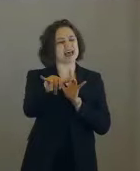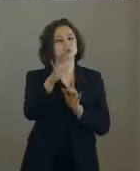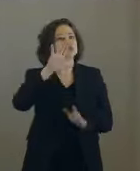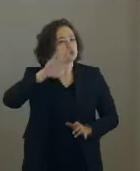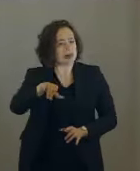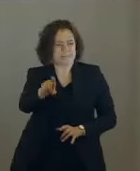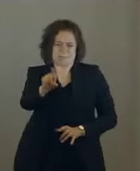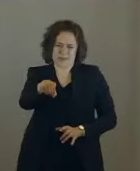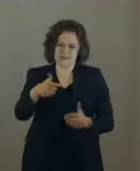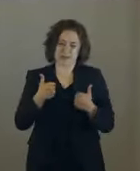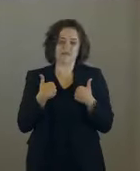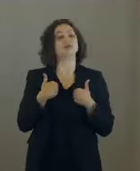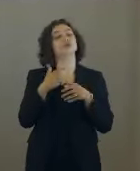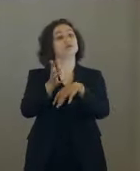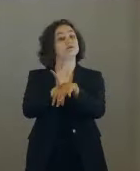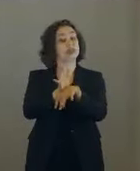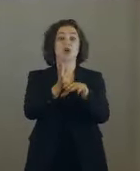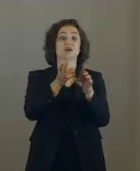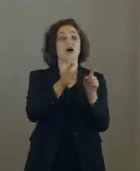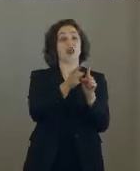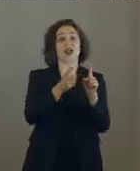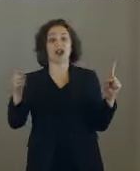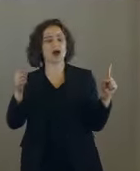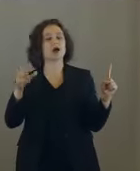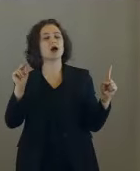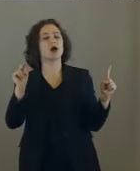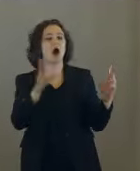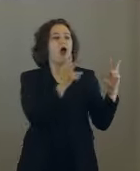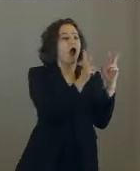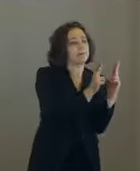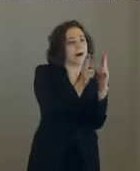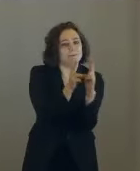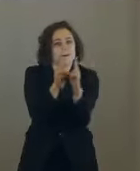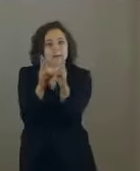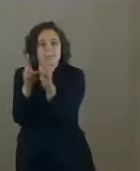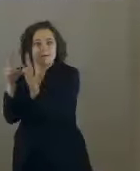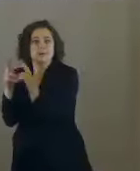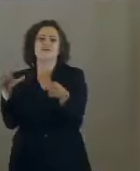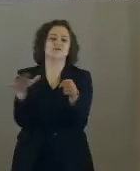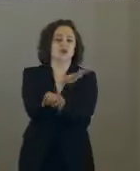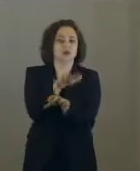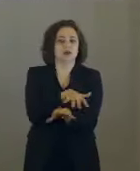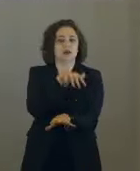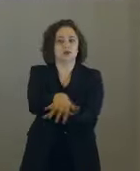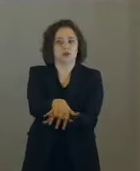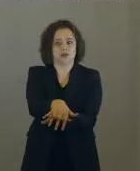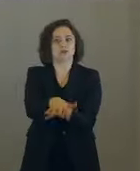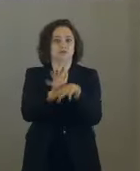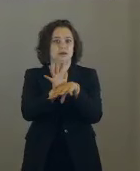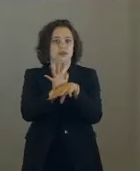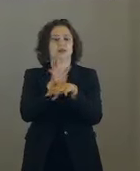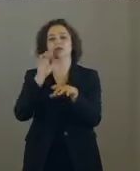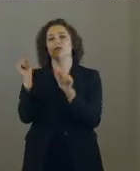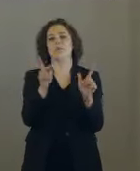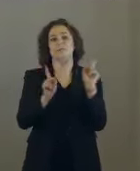And that's why we cut those videos into short, bite-sized, fully ingrained media for everyone to